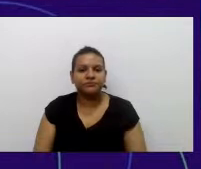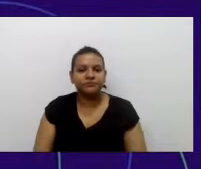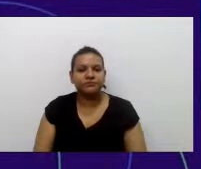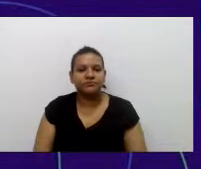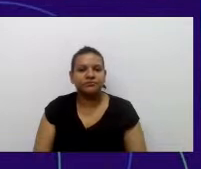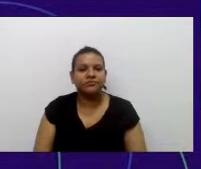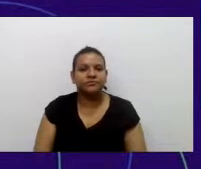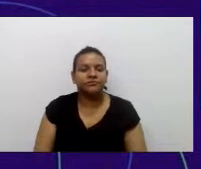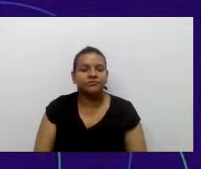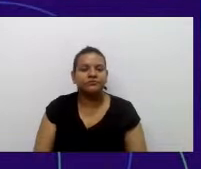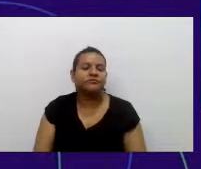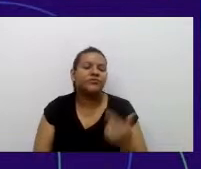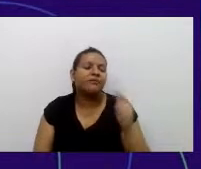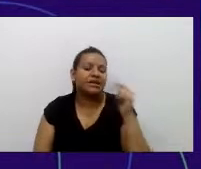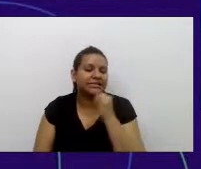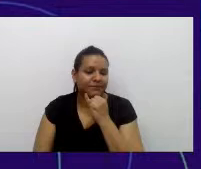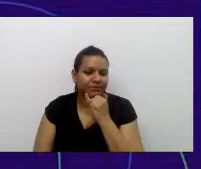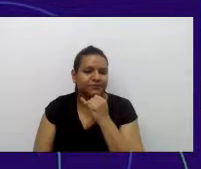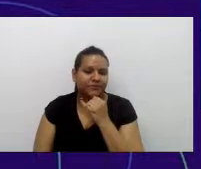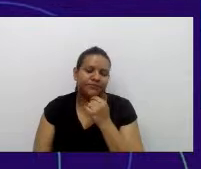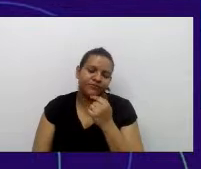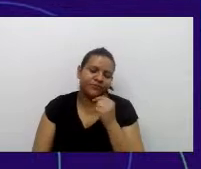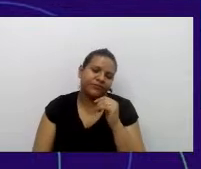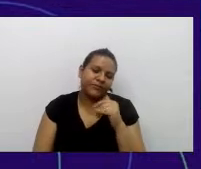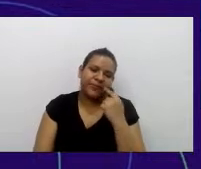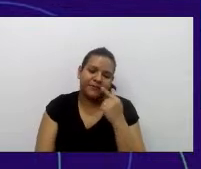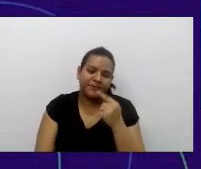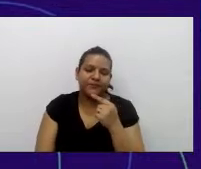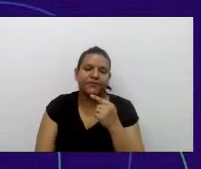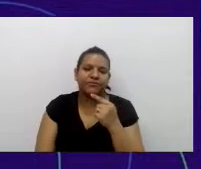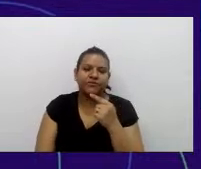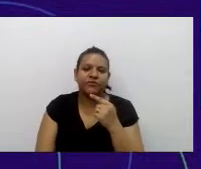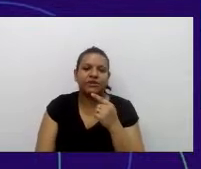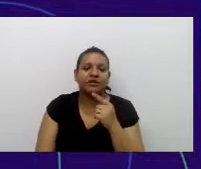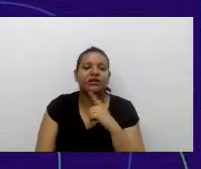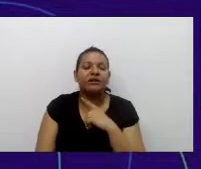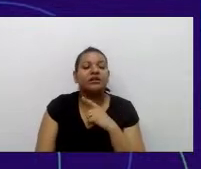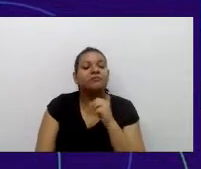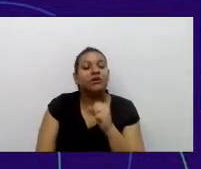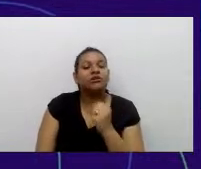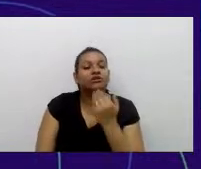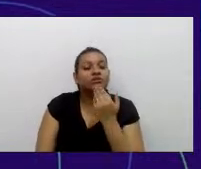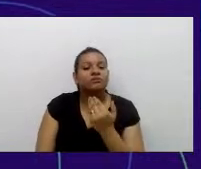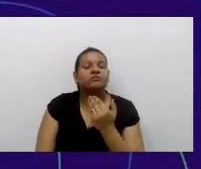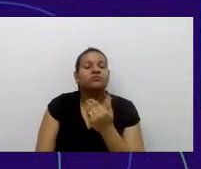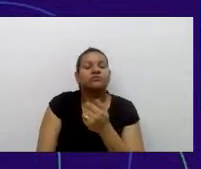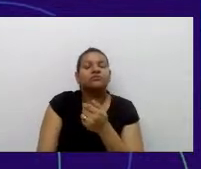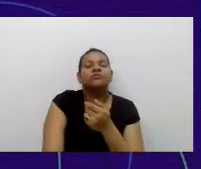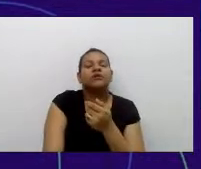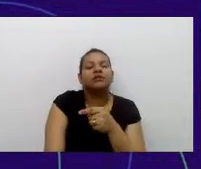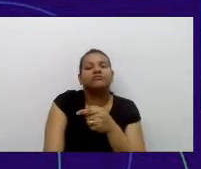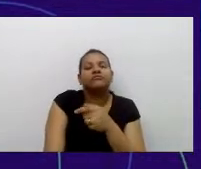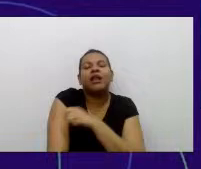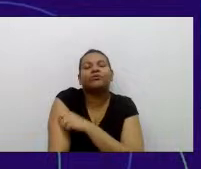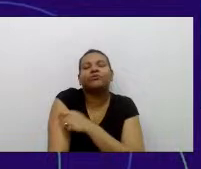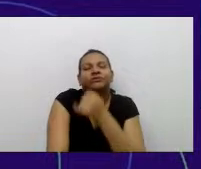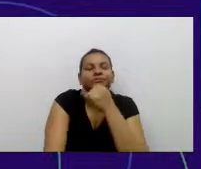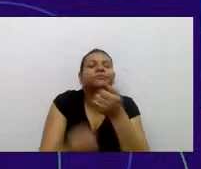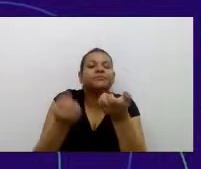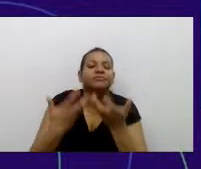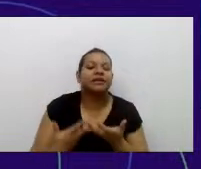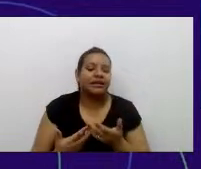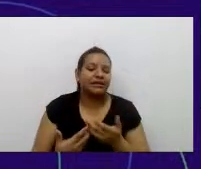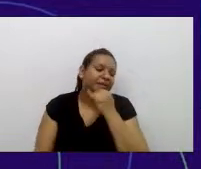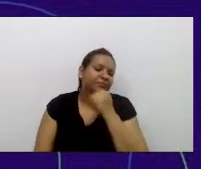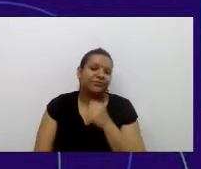it explain a term to you. So what is accountability? And at the bottom, you say, how do you say accountability